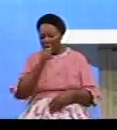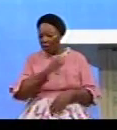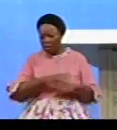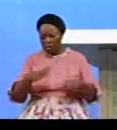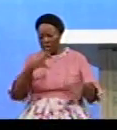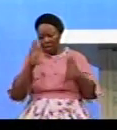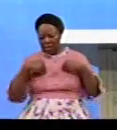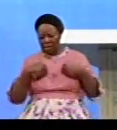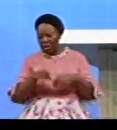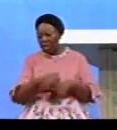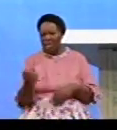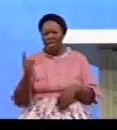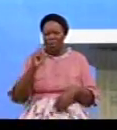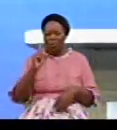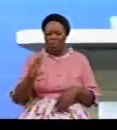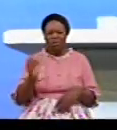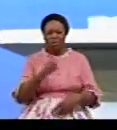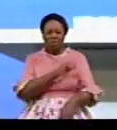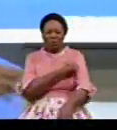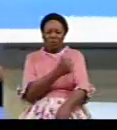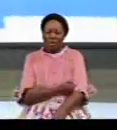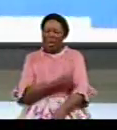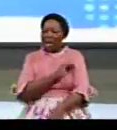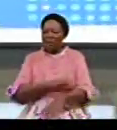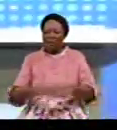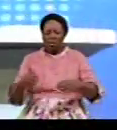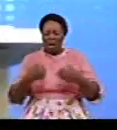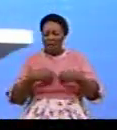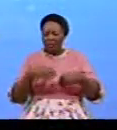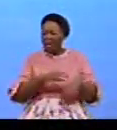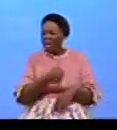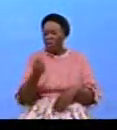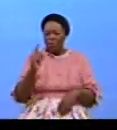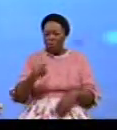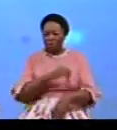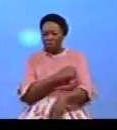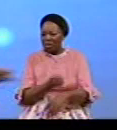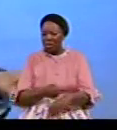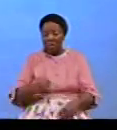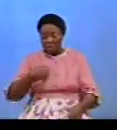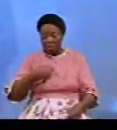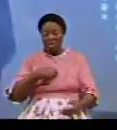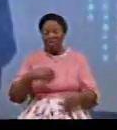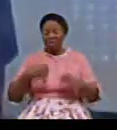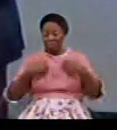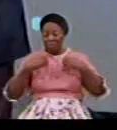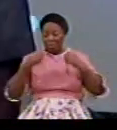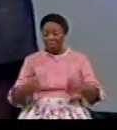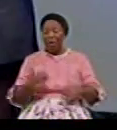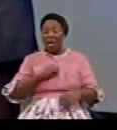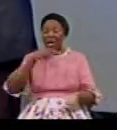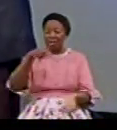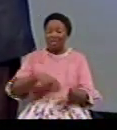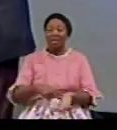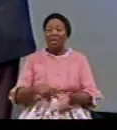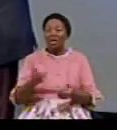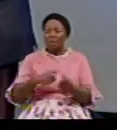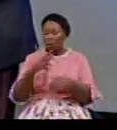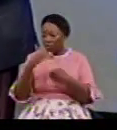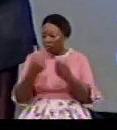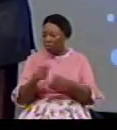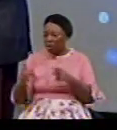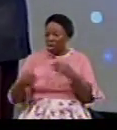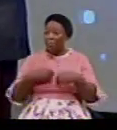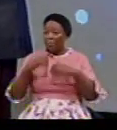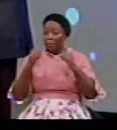bless your family, and he will bless you in every way. He says, if you will return